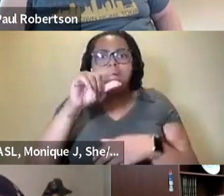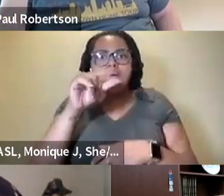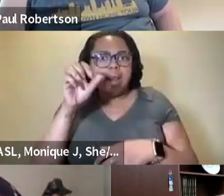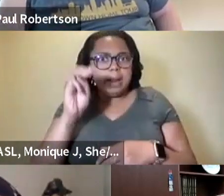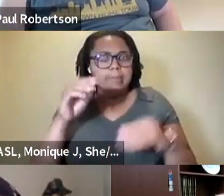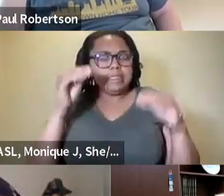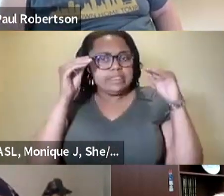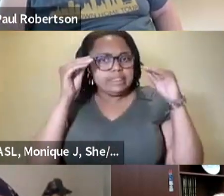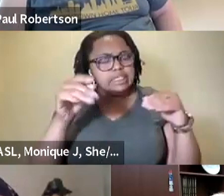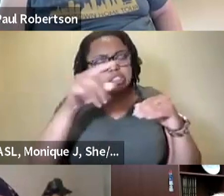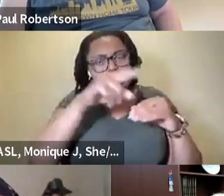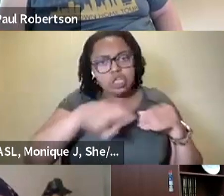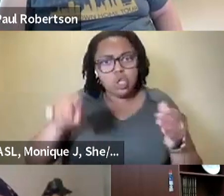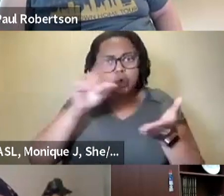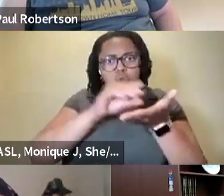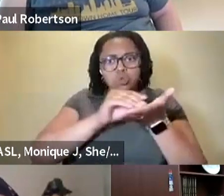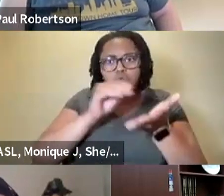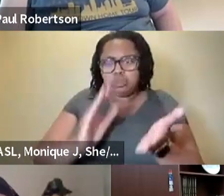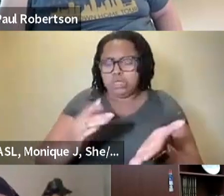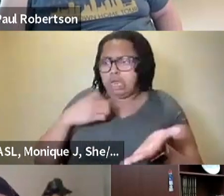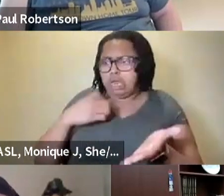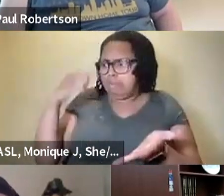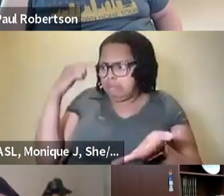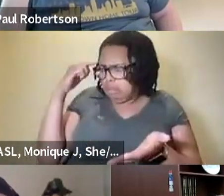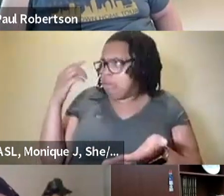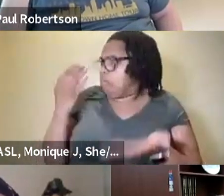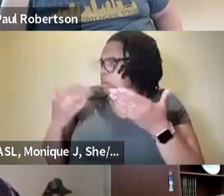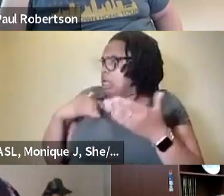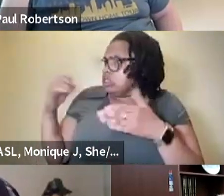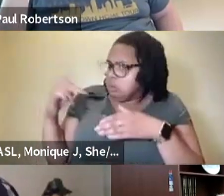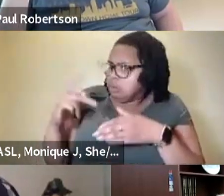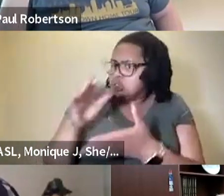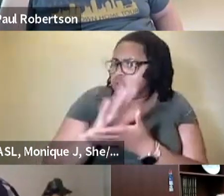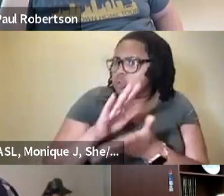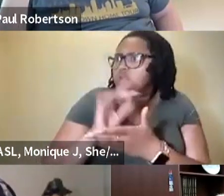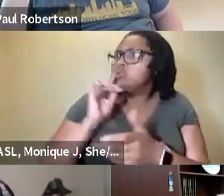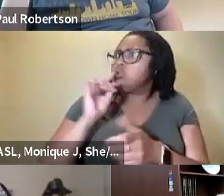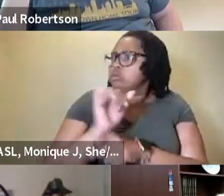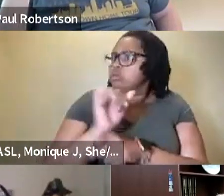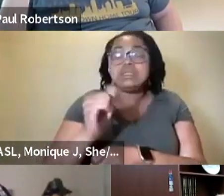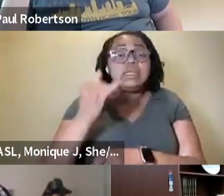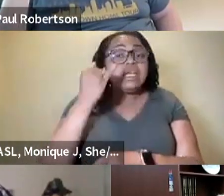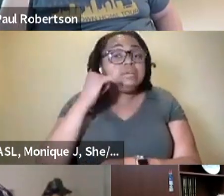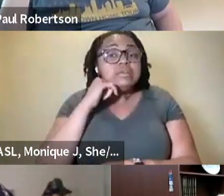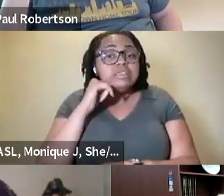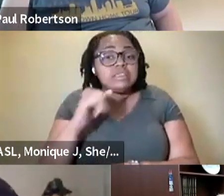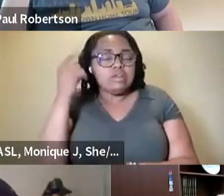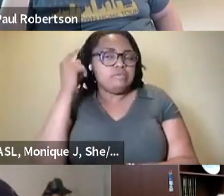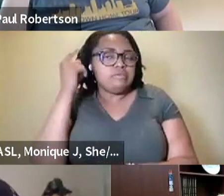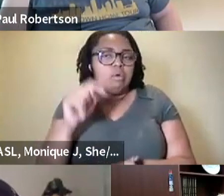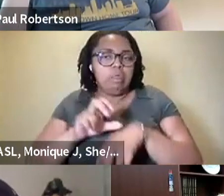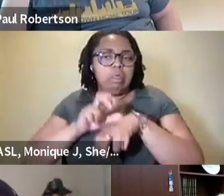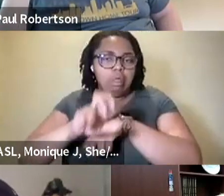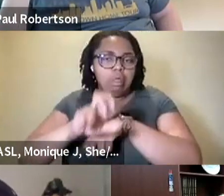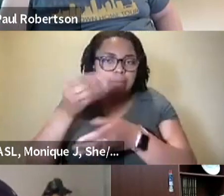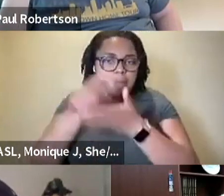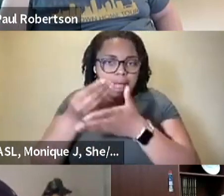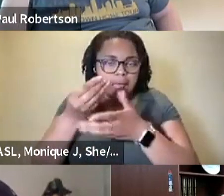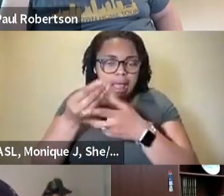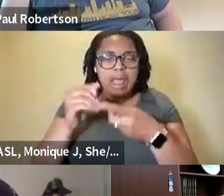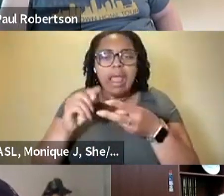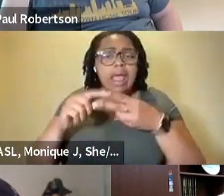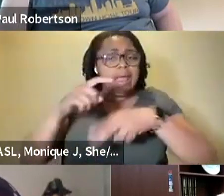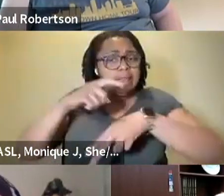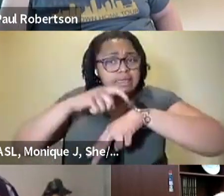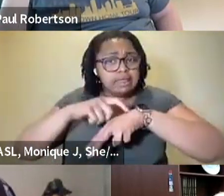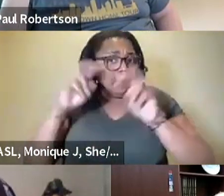And I think I should go back to school. You know, if it wasn't for the whole tuition and time issue, I would